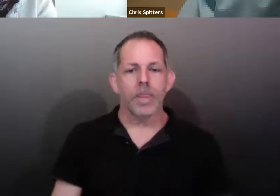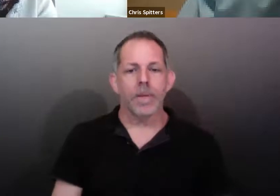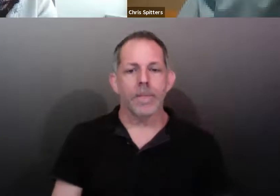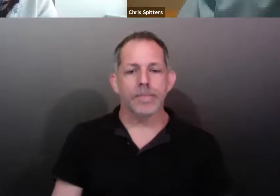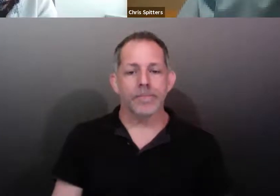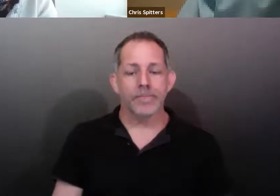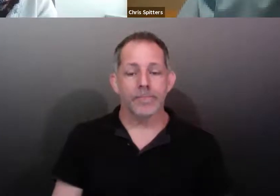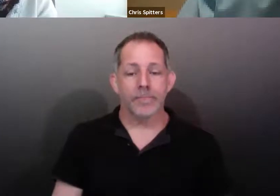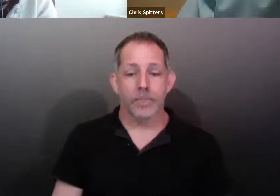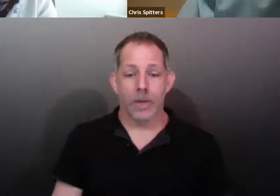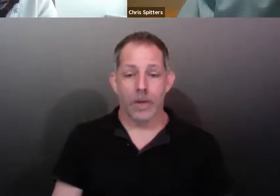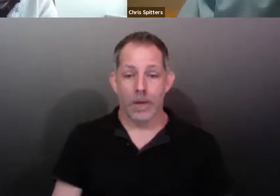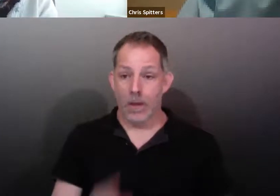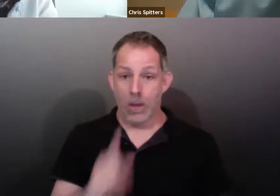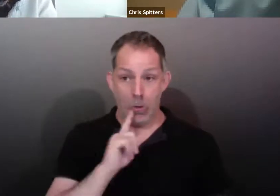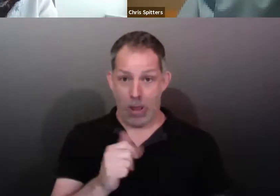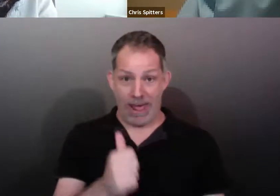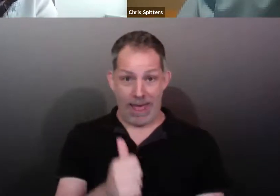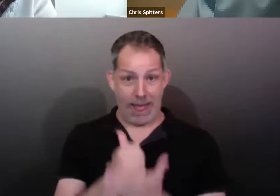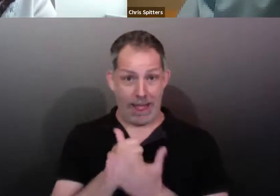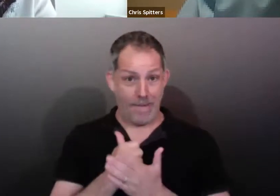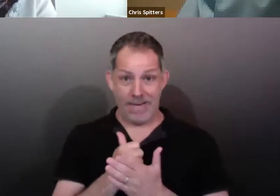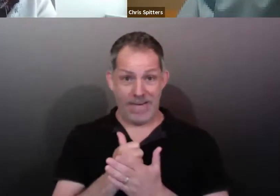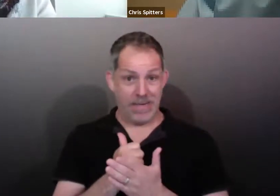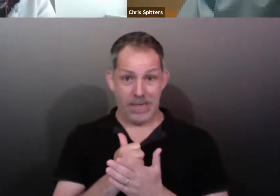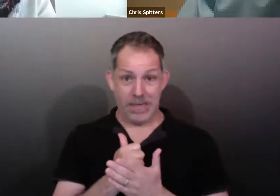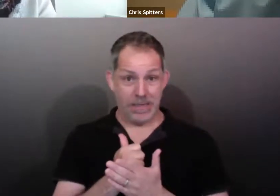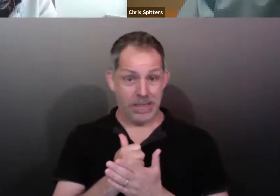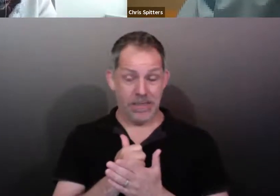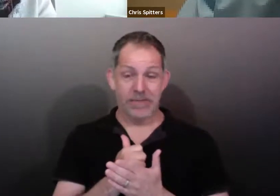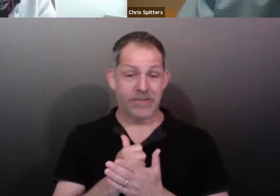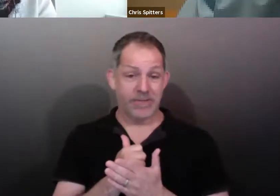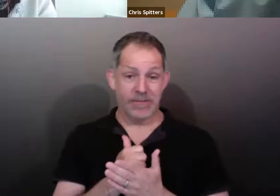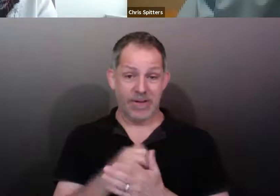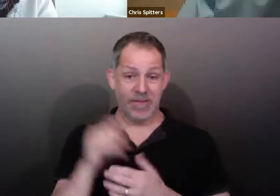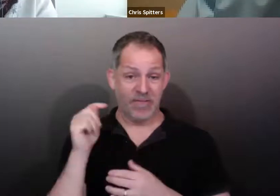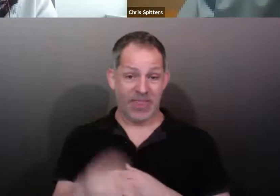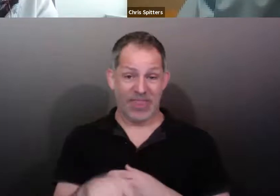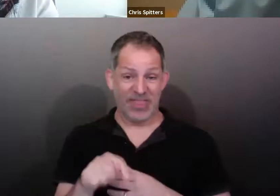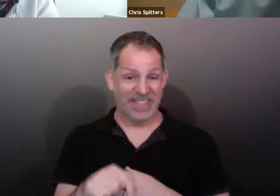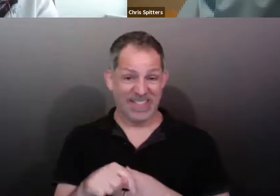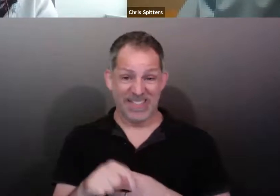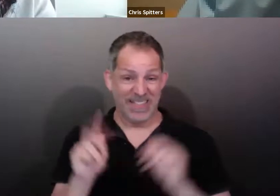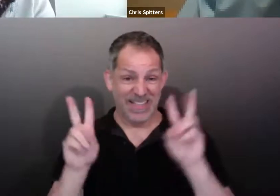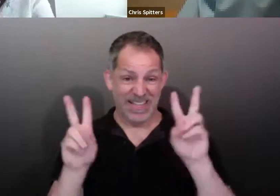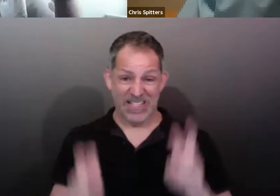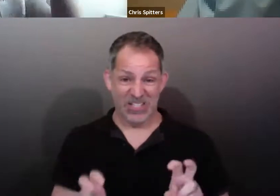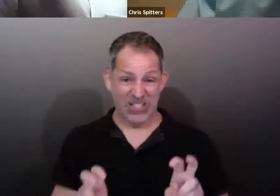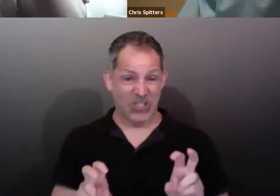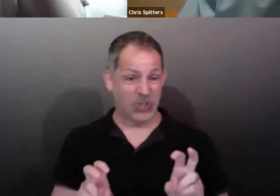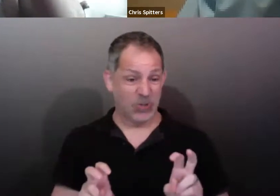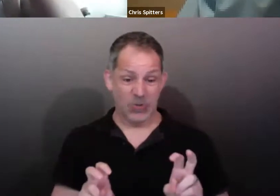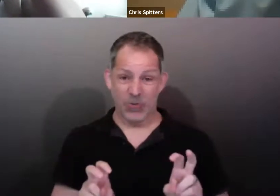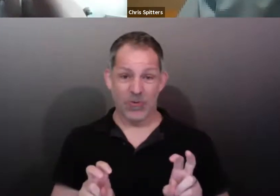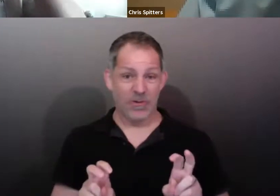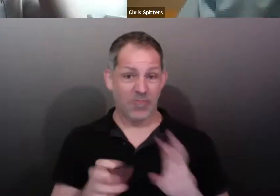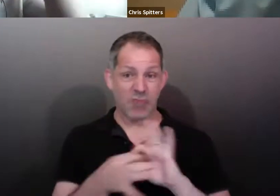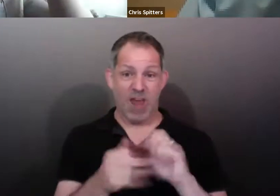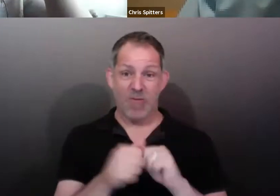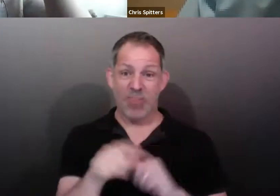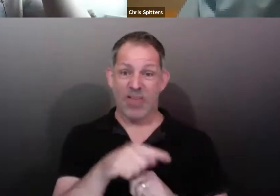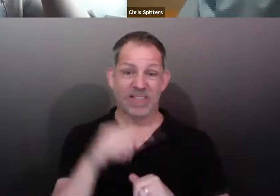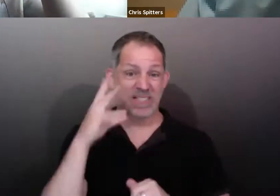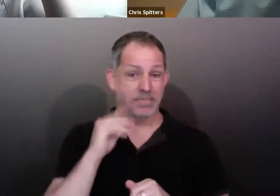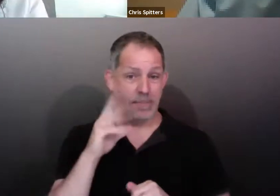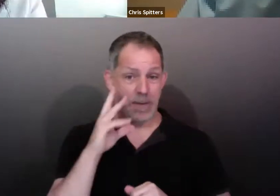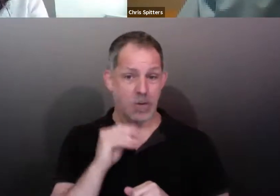make meaning and significance out of the experience, is like the ability to help others. And so I feel really fortunate that I was able